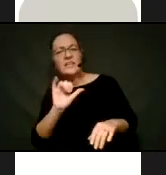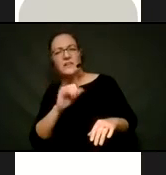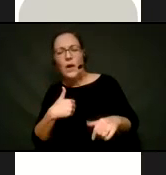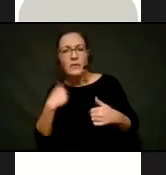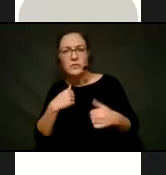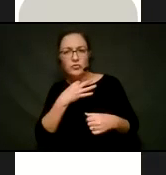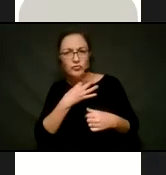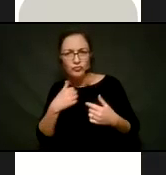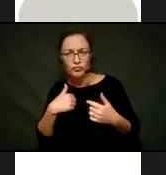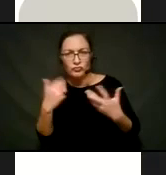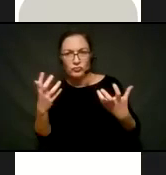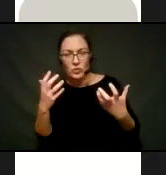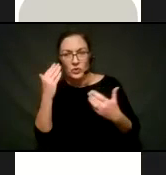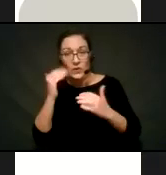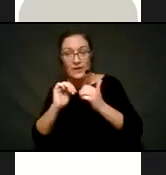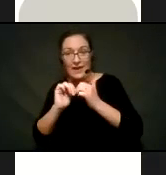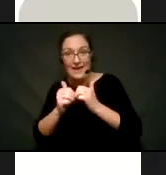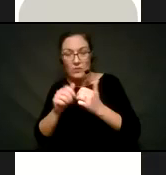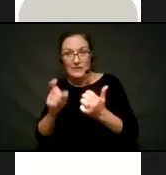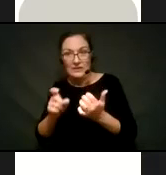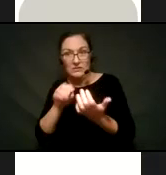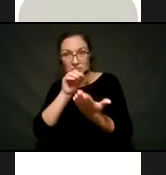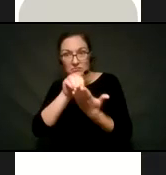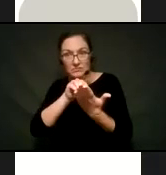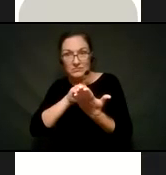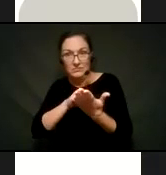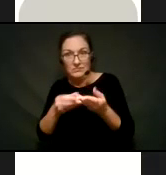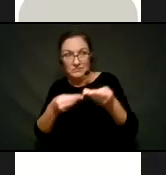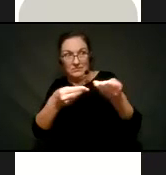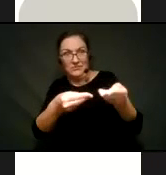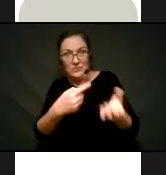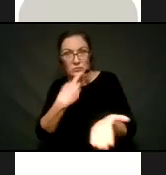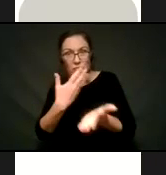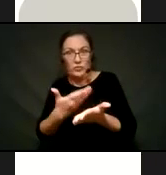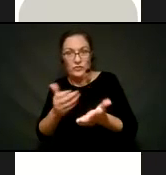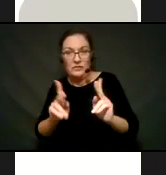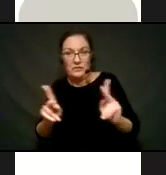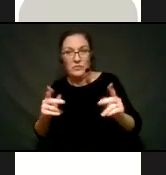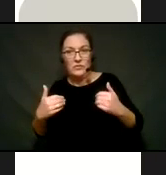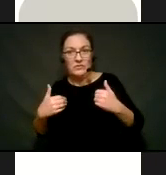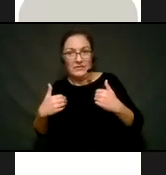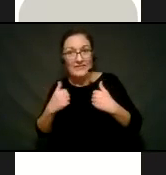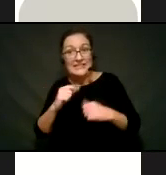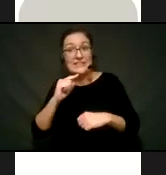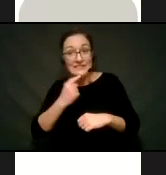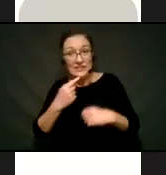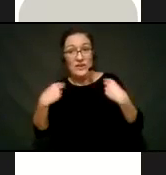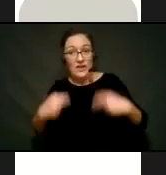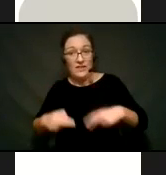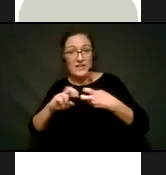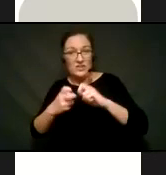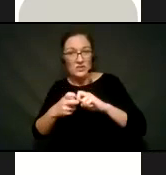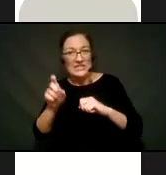need documentation wise to help some of our folks that have medical issues. Yes, and I will say right now we don't have